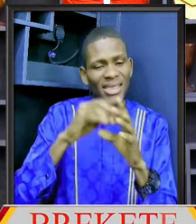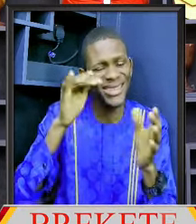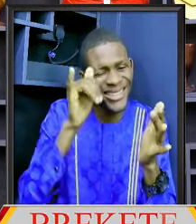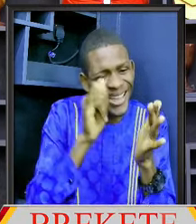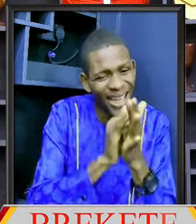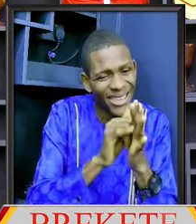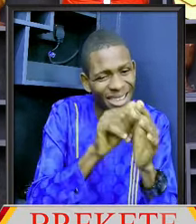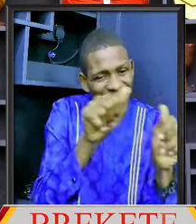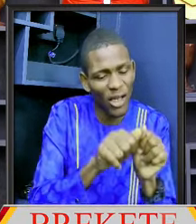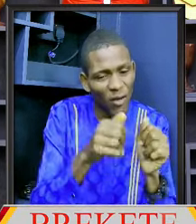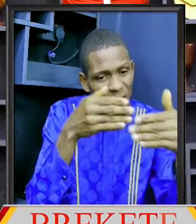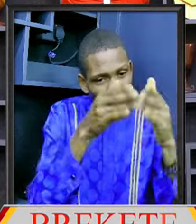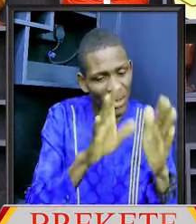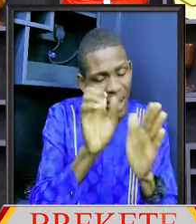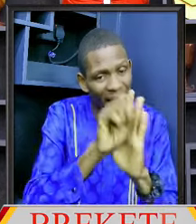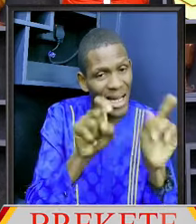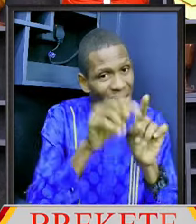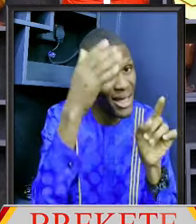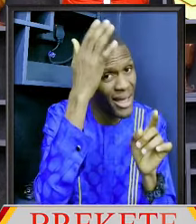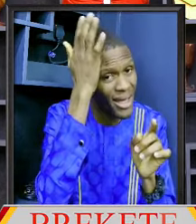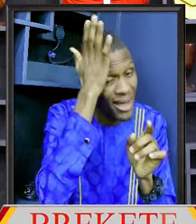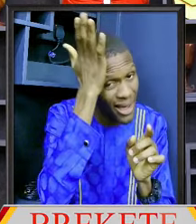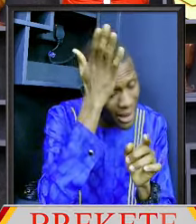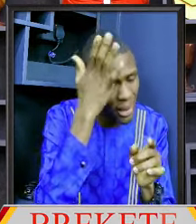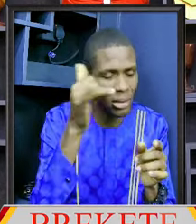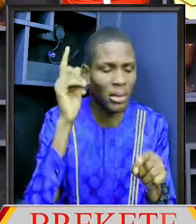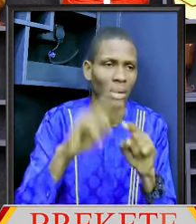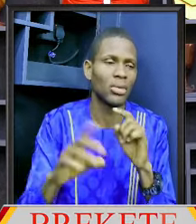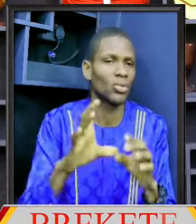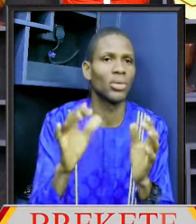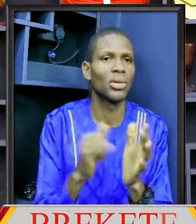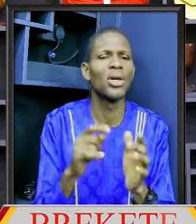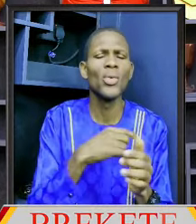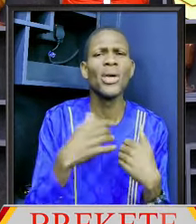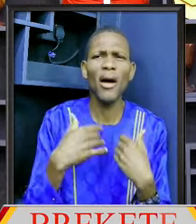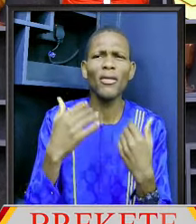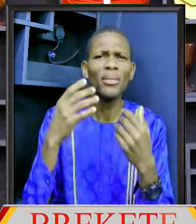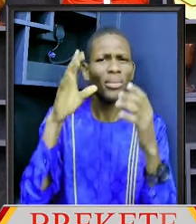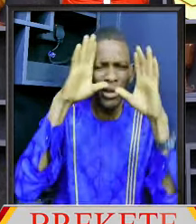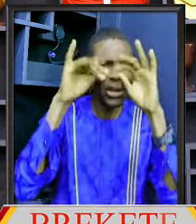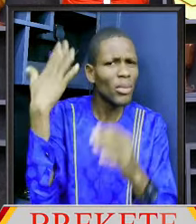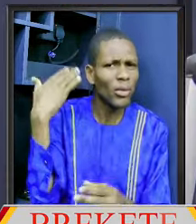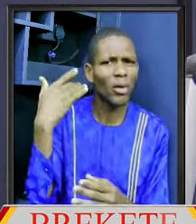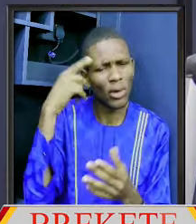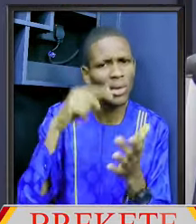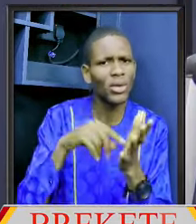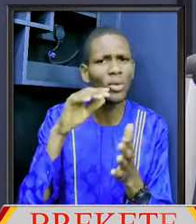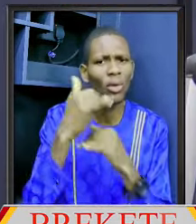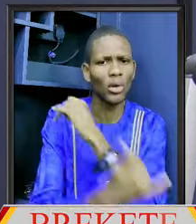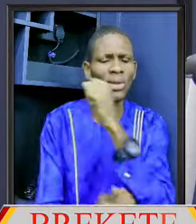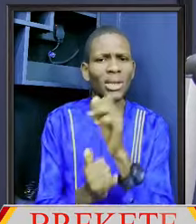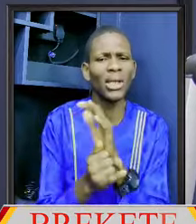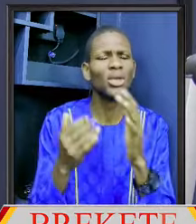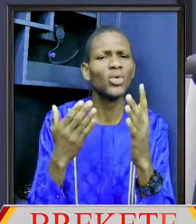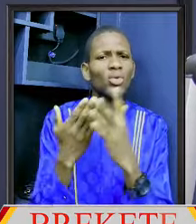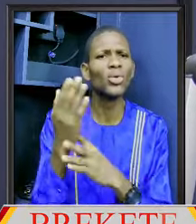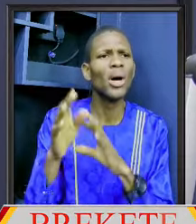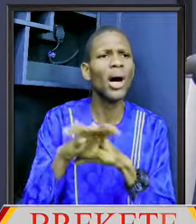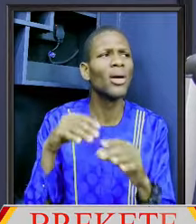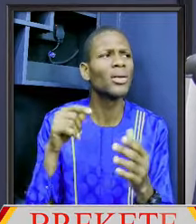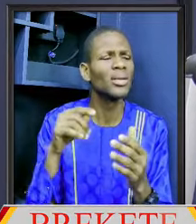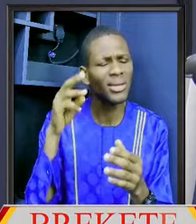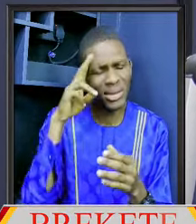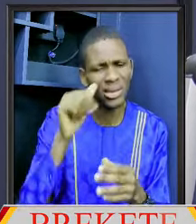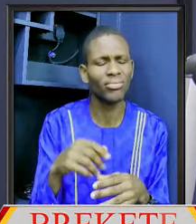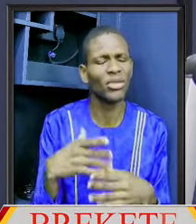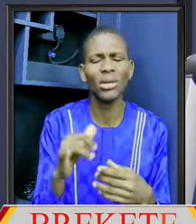position as the head, no. We don't get precedent for this country where throughout him, I no